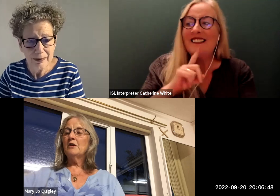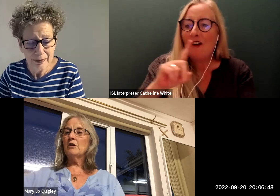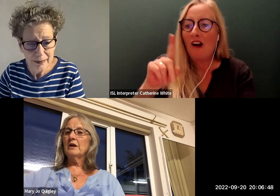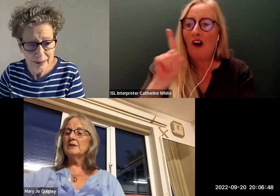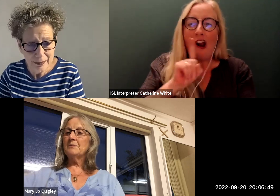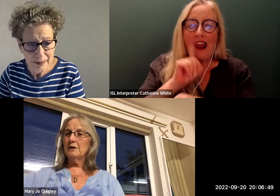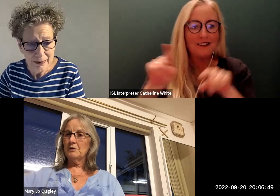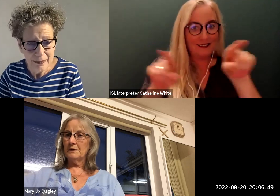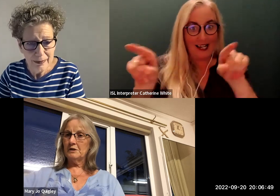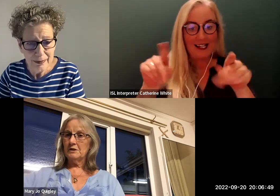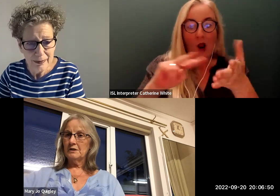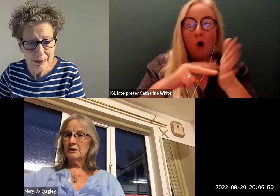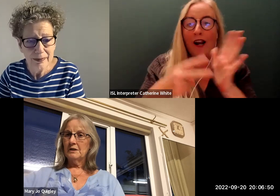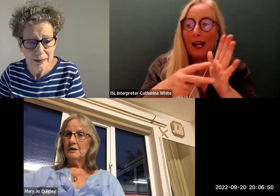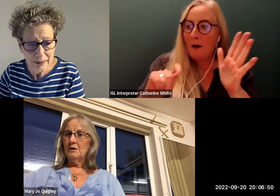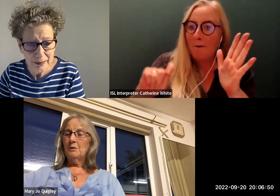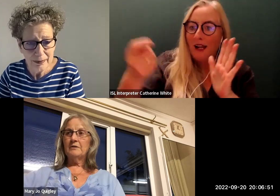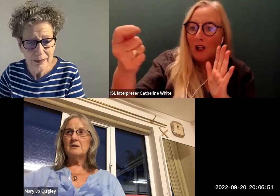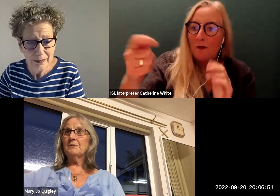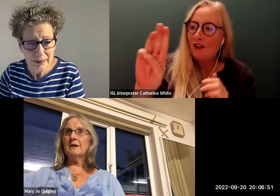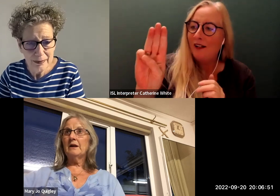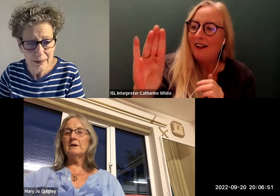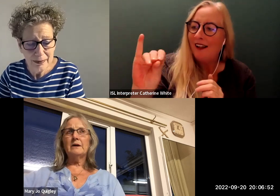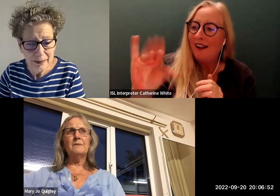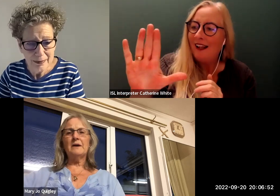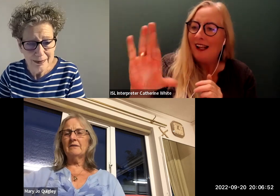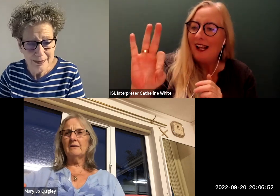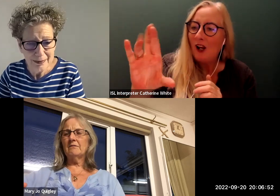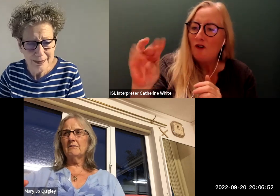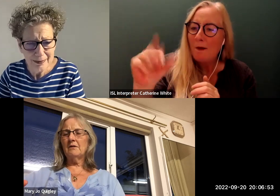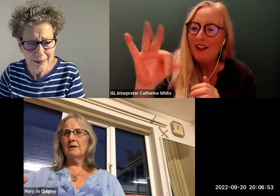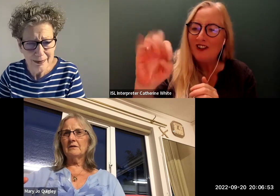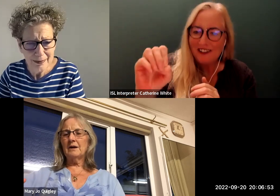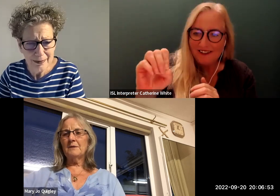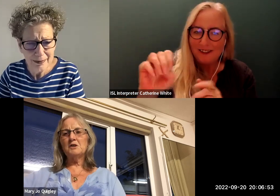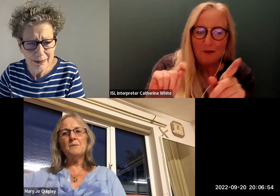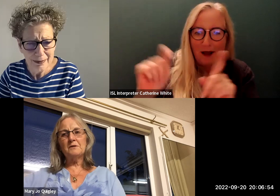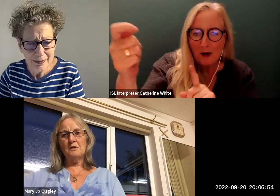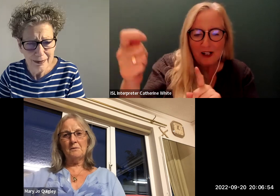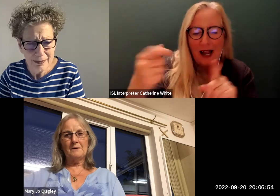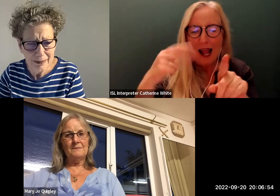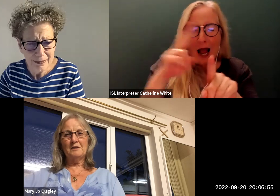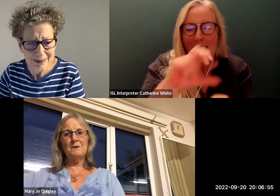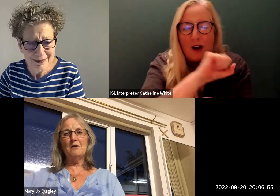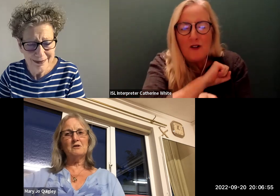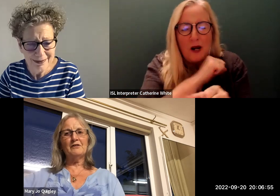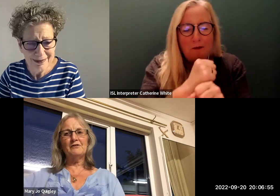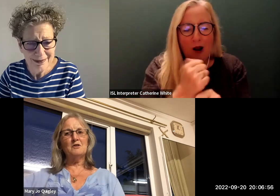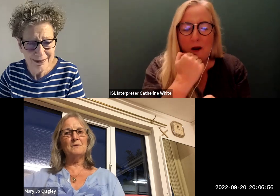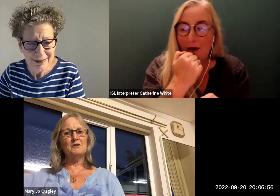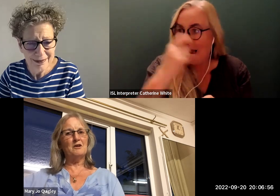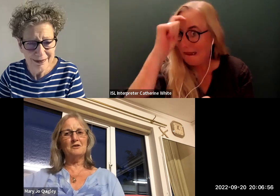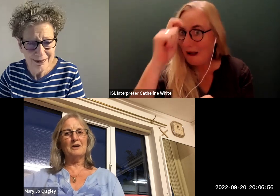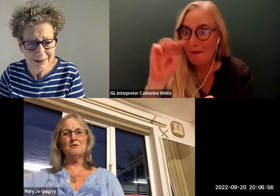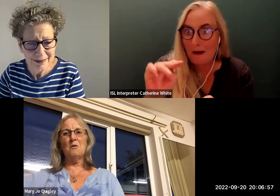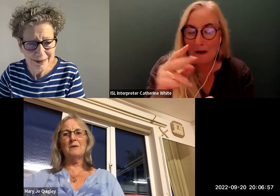they organized a pilgrimage with something like, I'm not sure about the number. It could be 150, it could